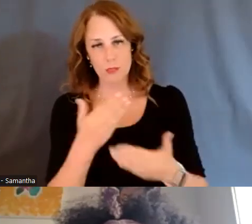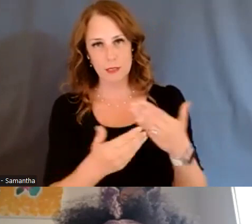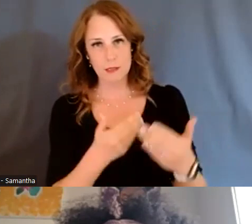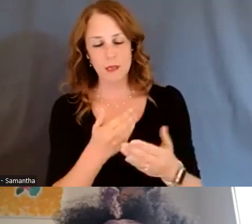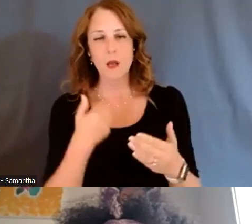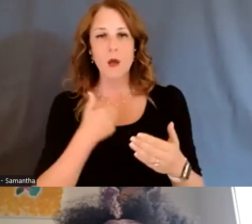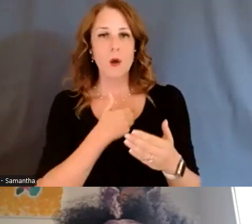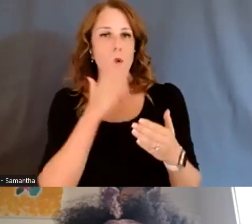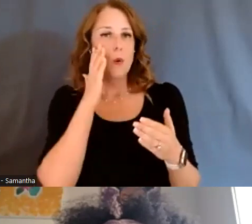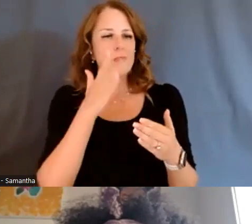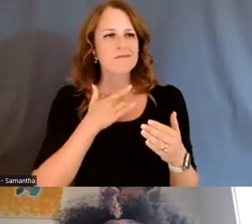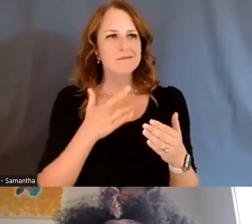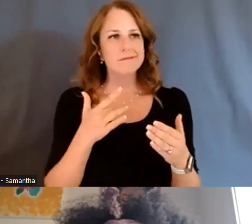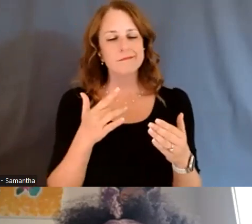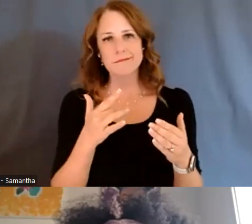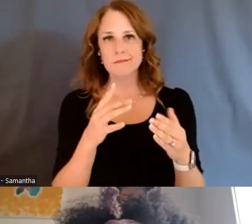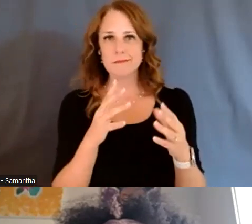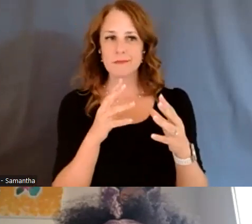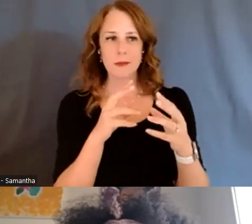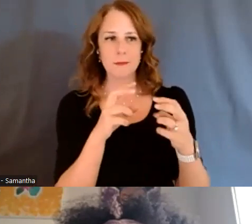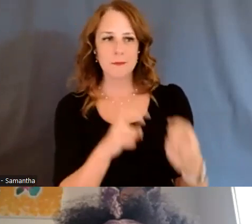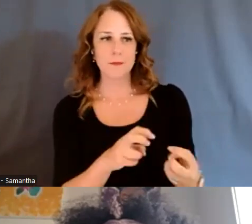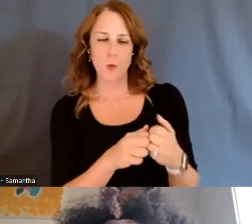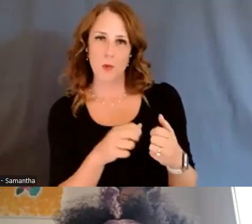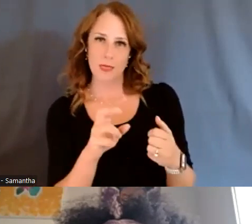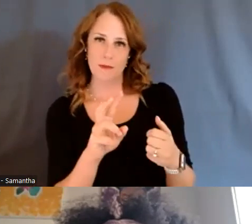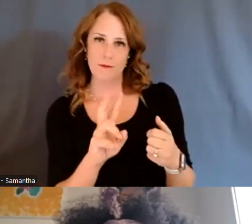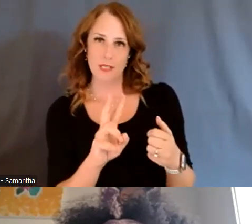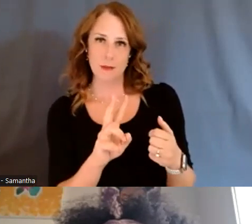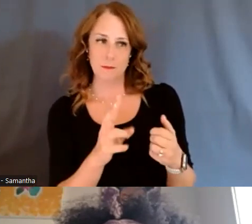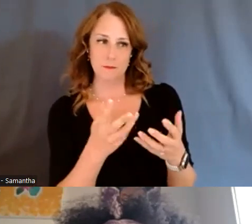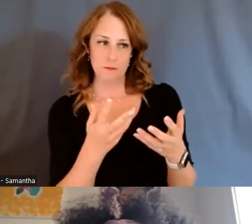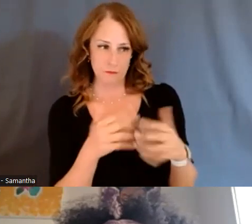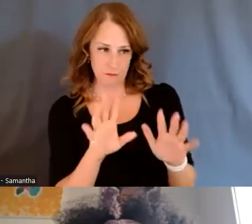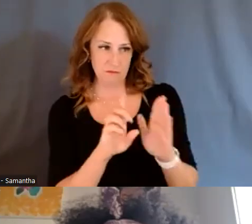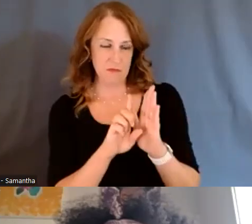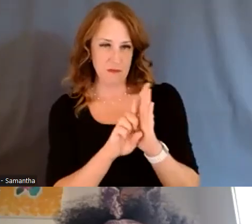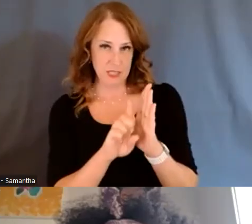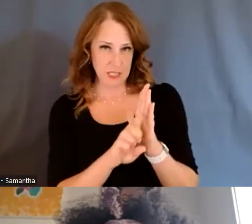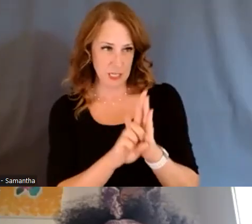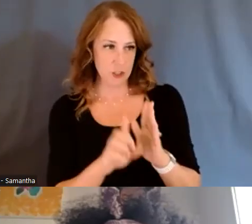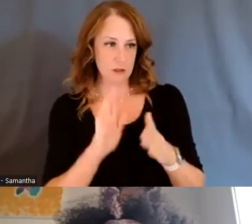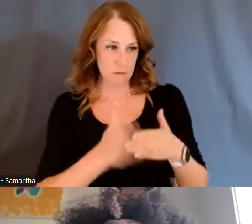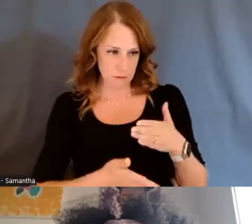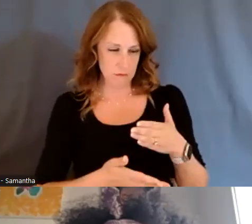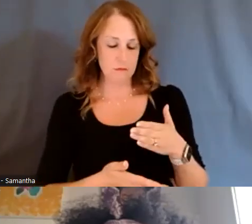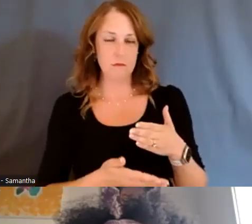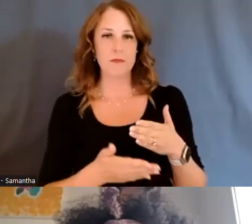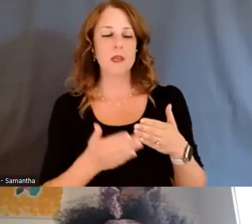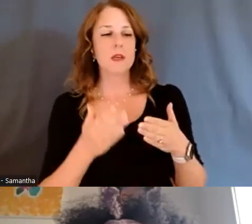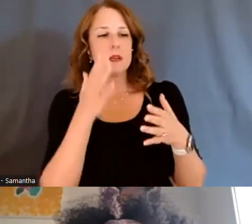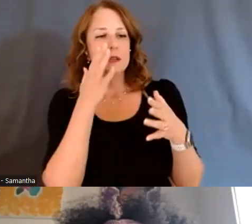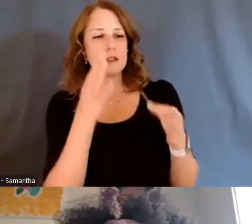will meet with the victim after the investigation has been completed to